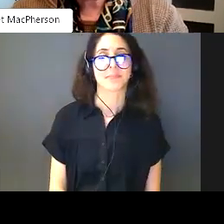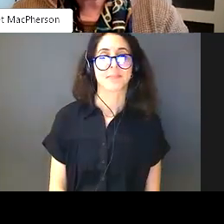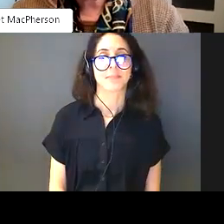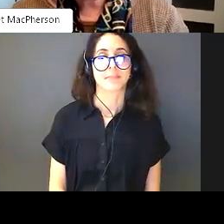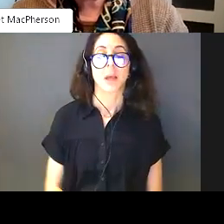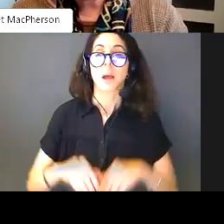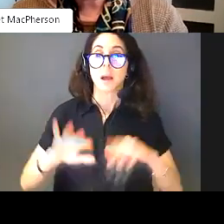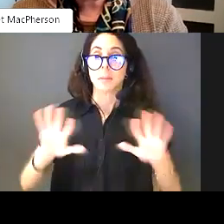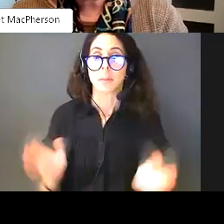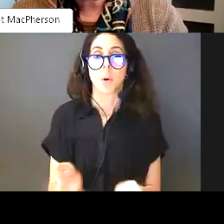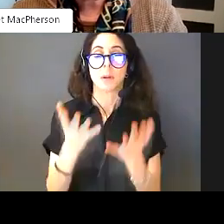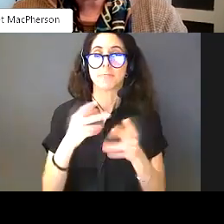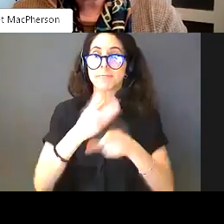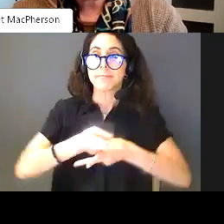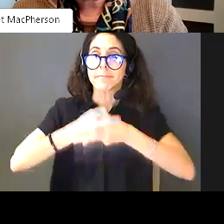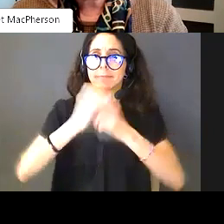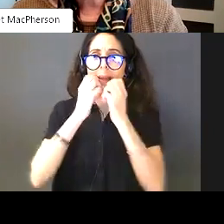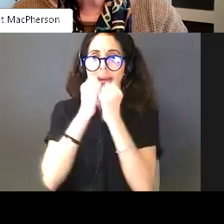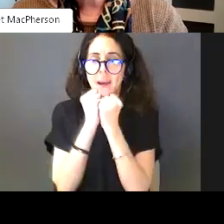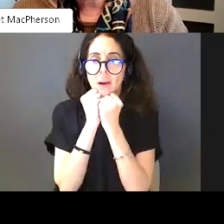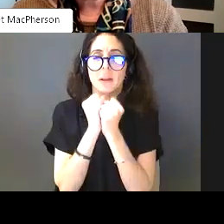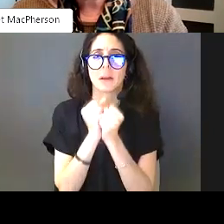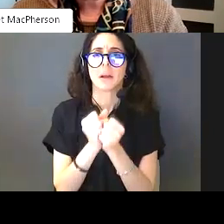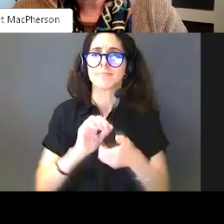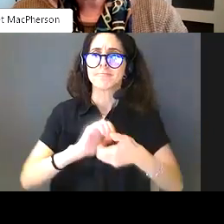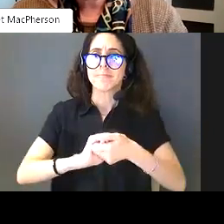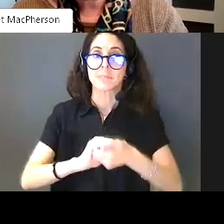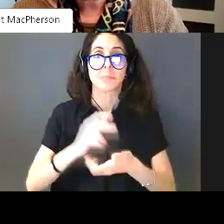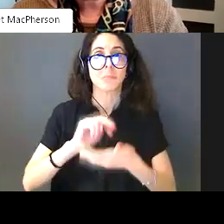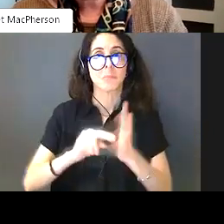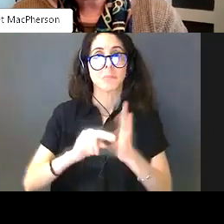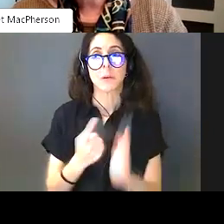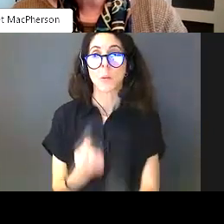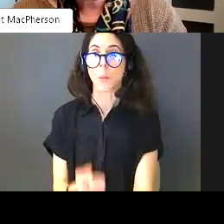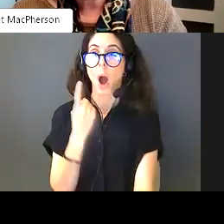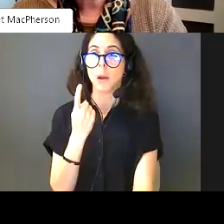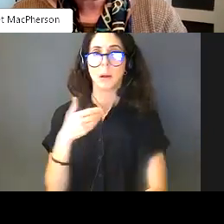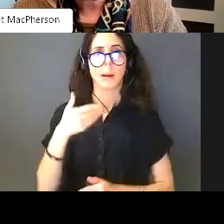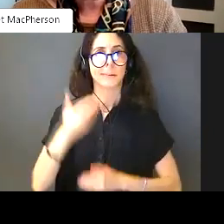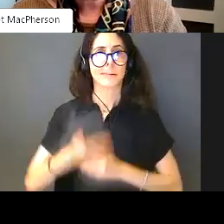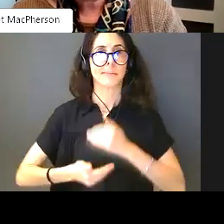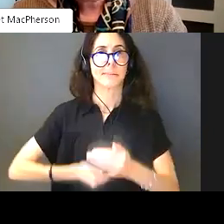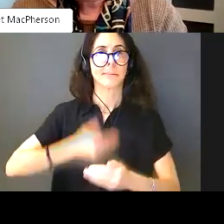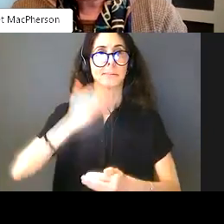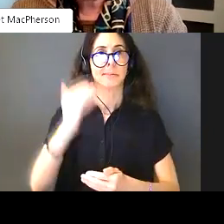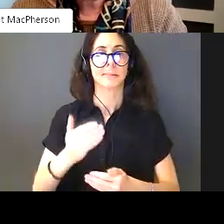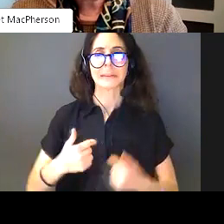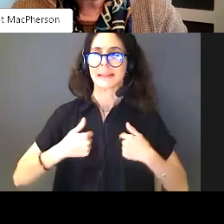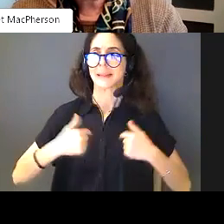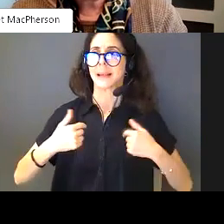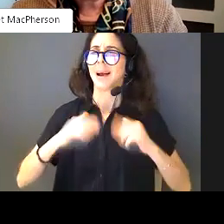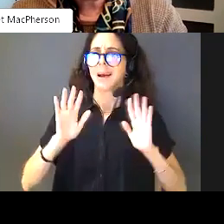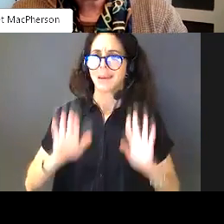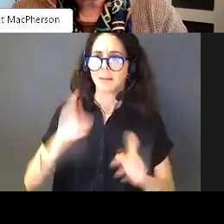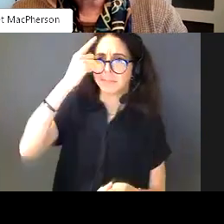of members to ensure that there's mutuality. We don't want to be just one way doing things. This is about mutuality. And